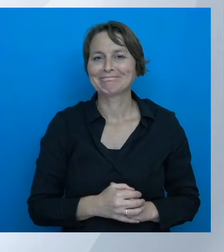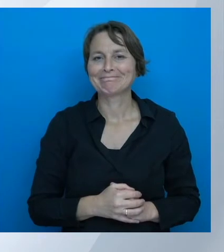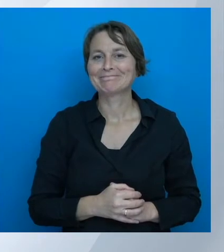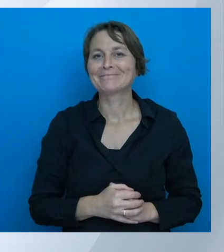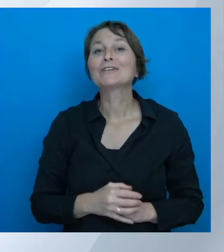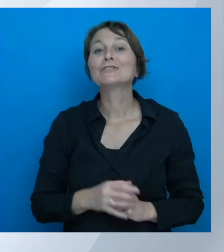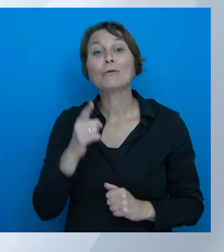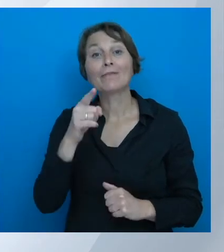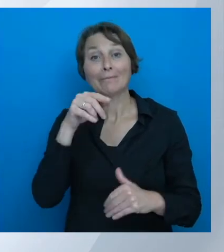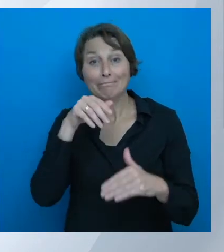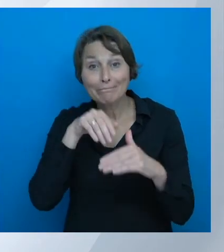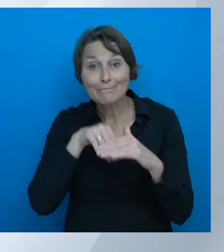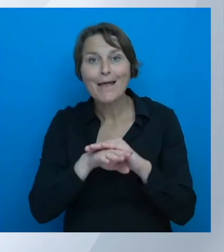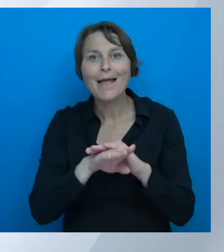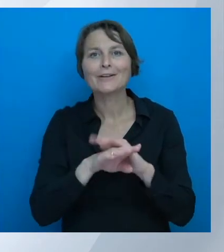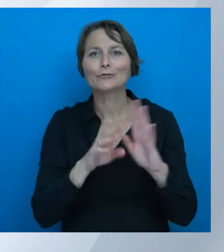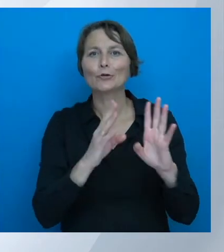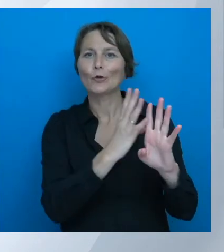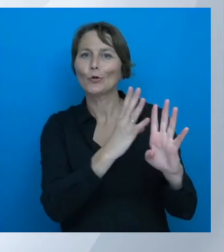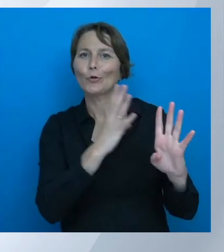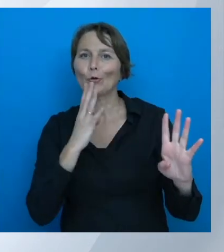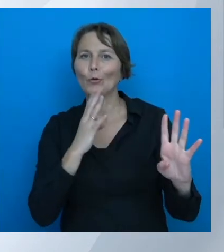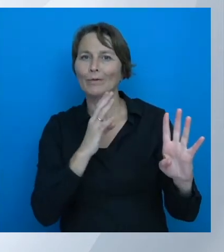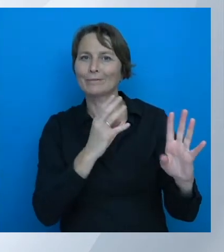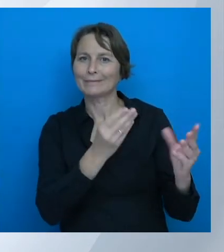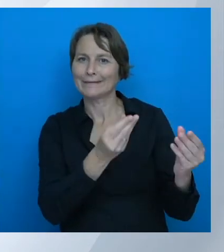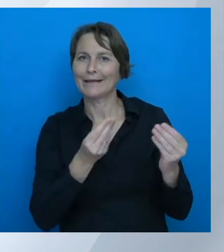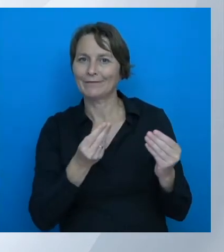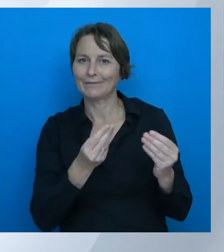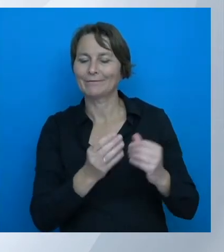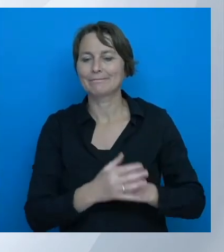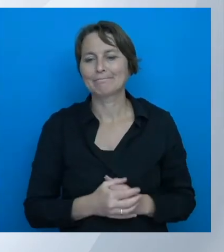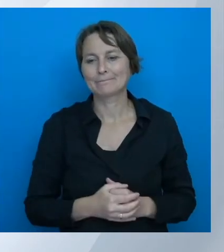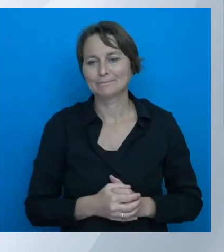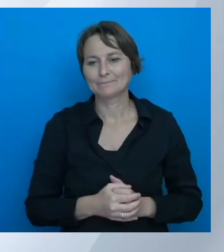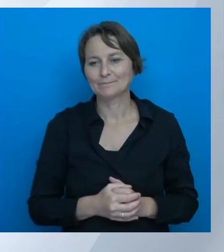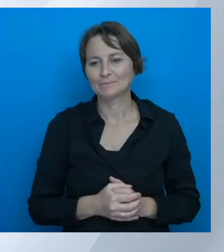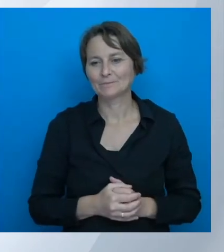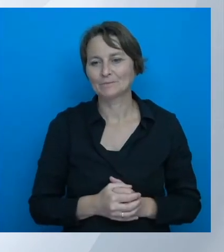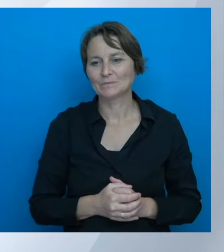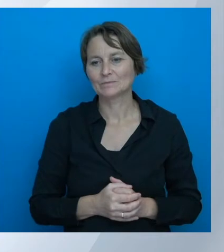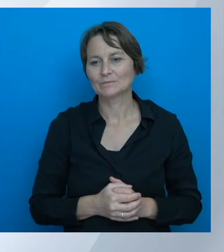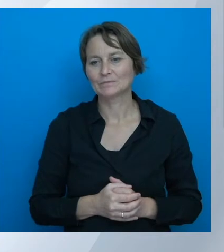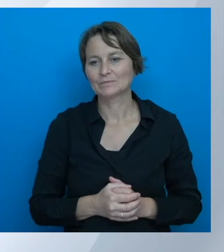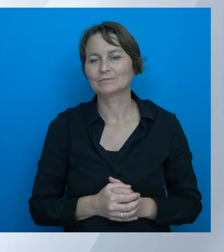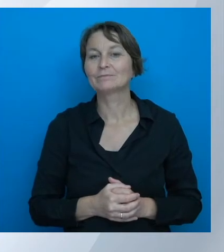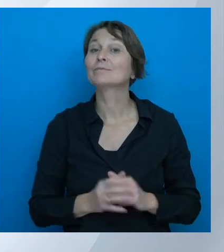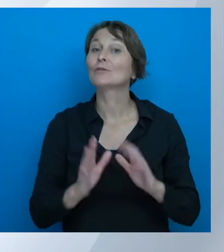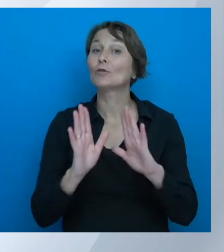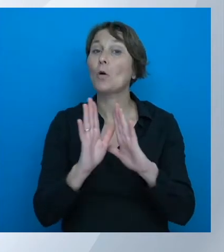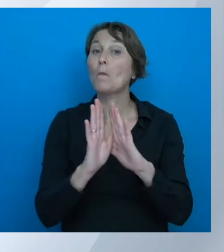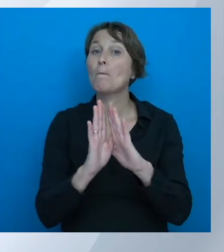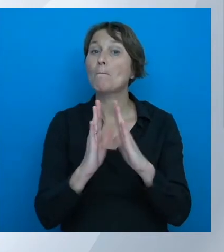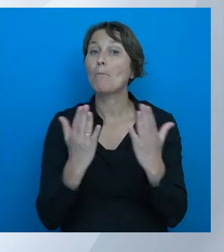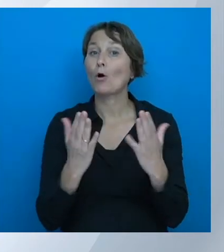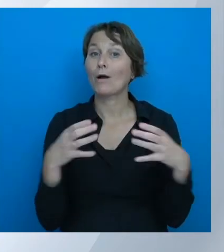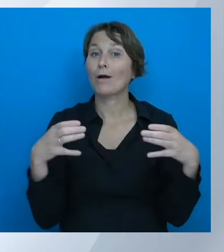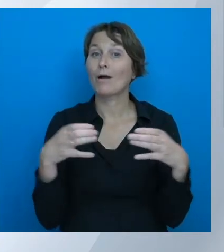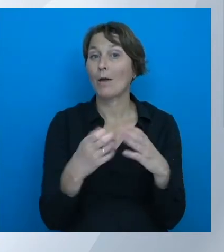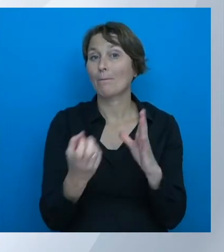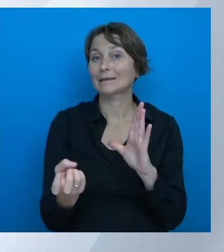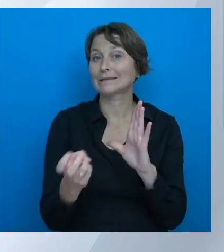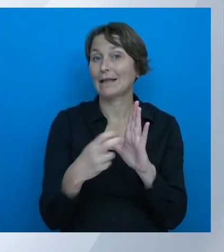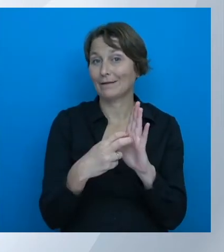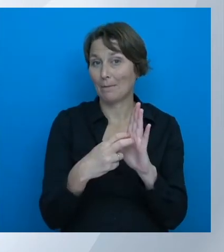our queue. So that again is going to be our book club sign up. And apparently